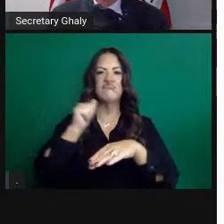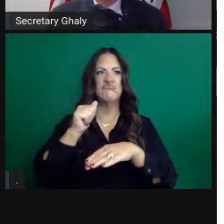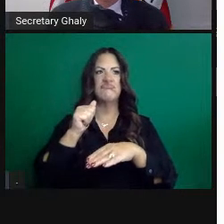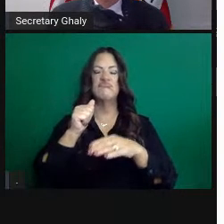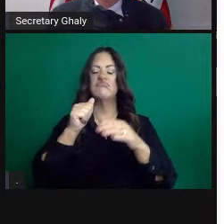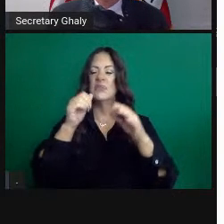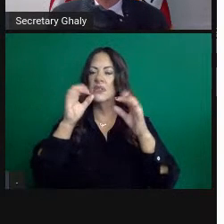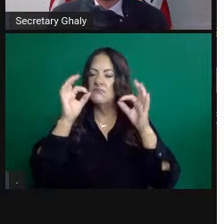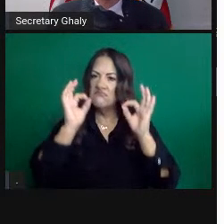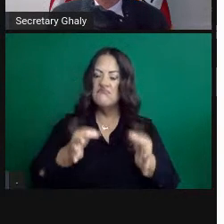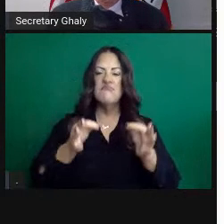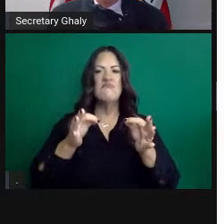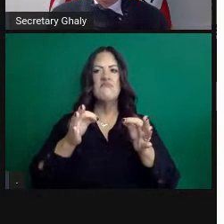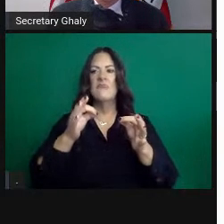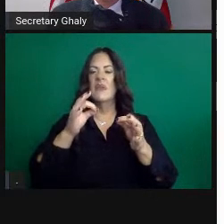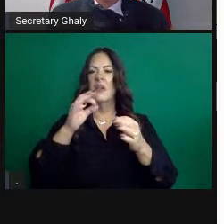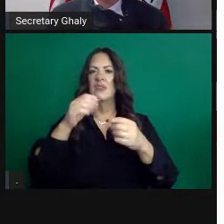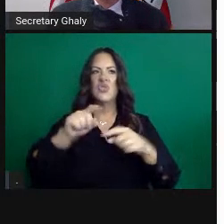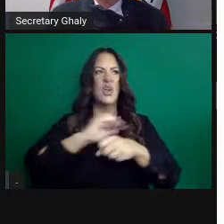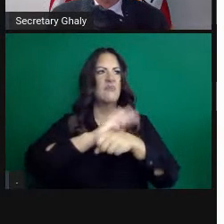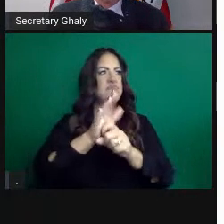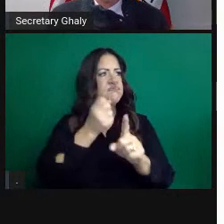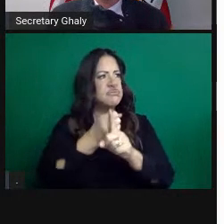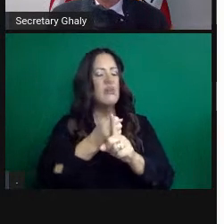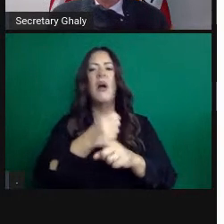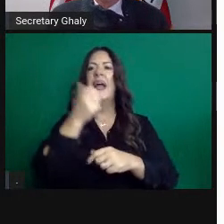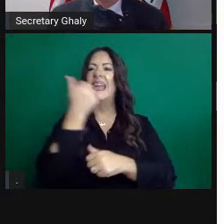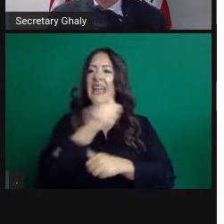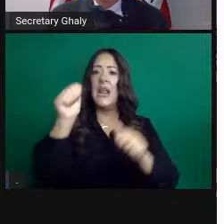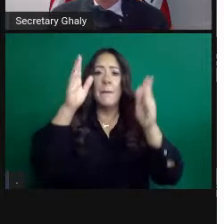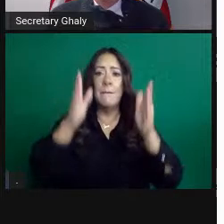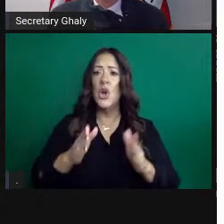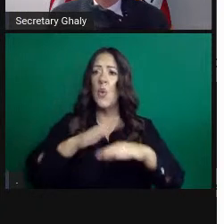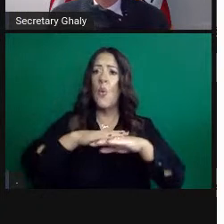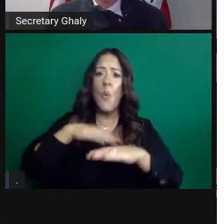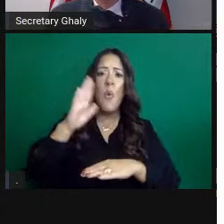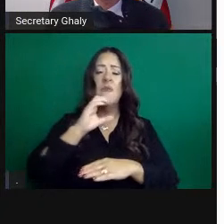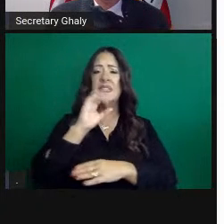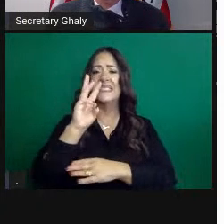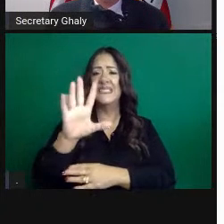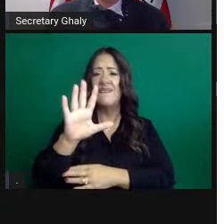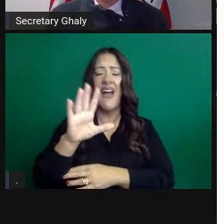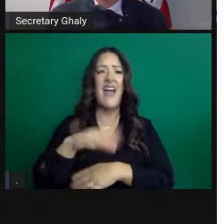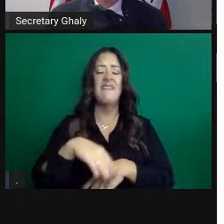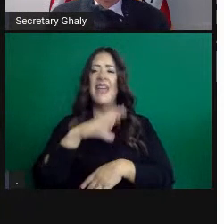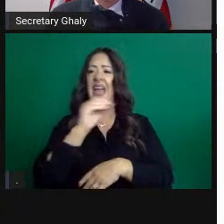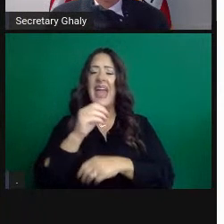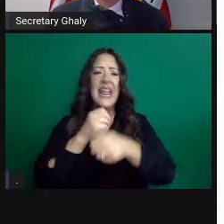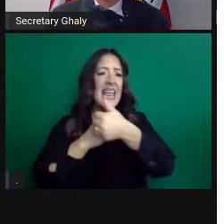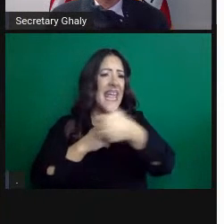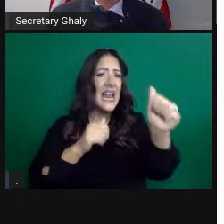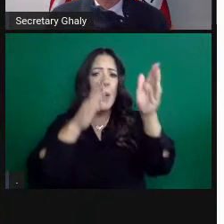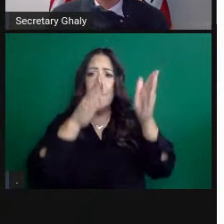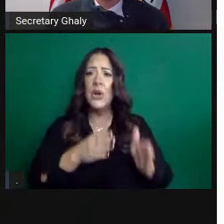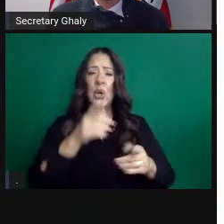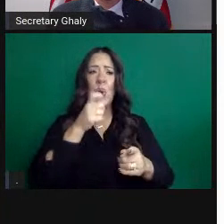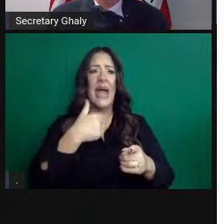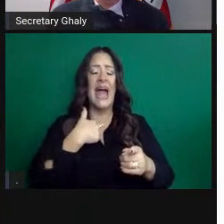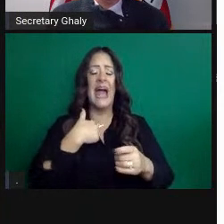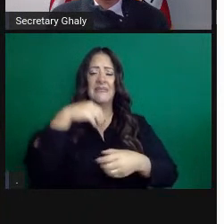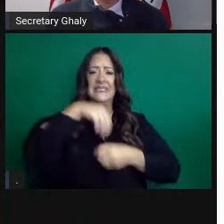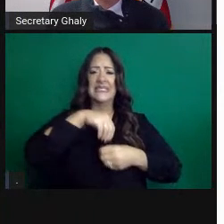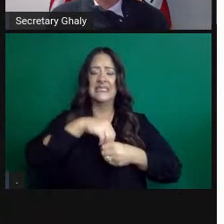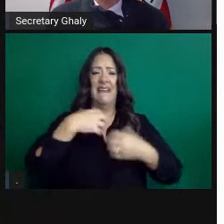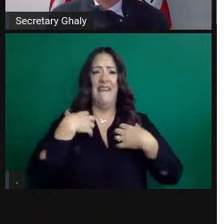all adults over 65 and those at risk to stay at home. And this was one of the first